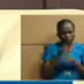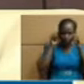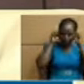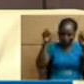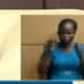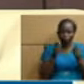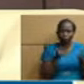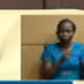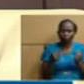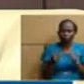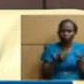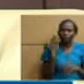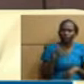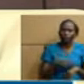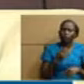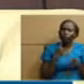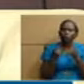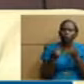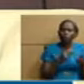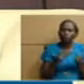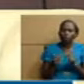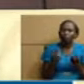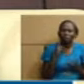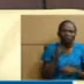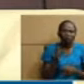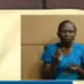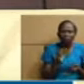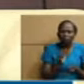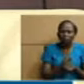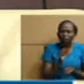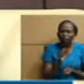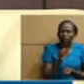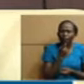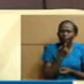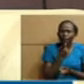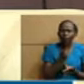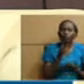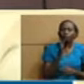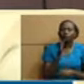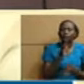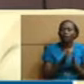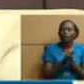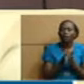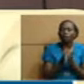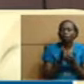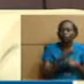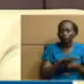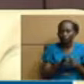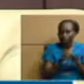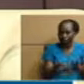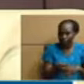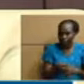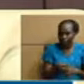the other day, yes, and I think his 15th address on COVID-19, trying to map the